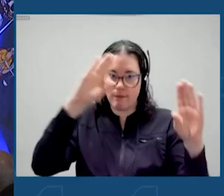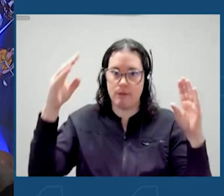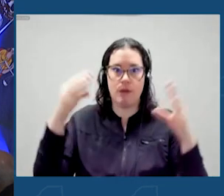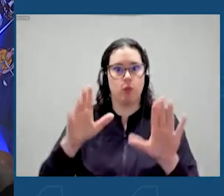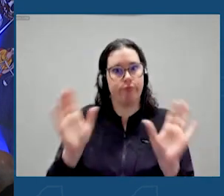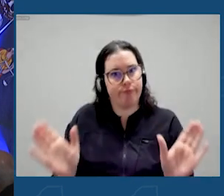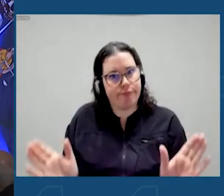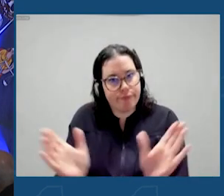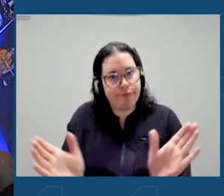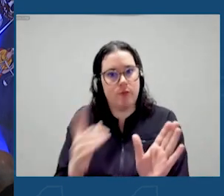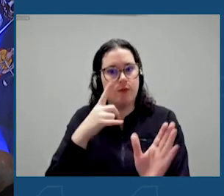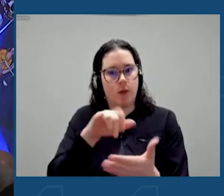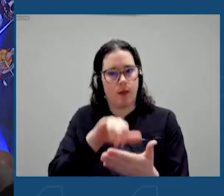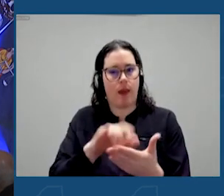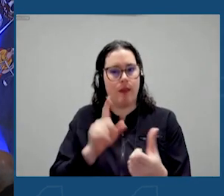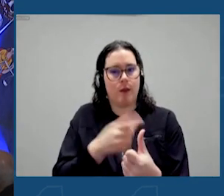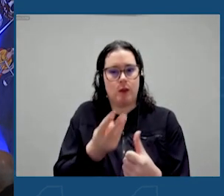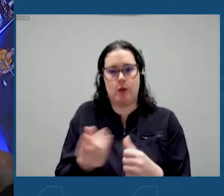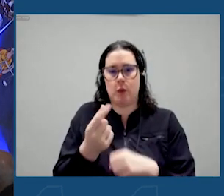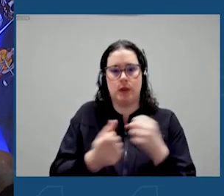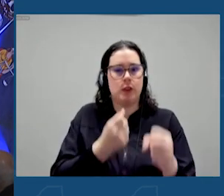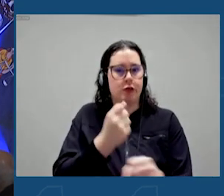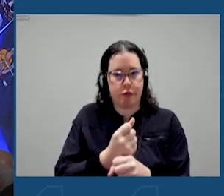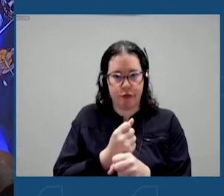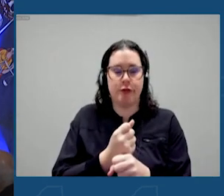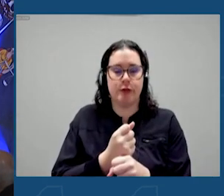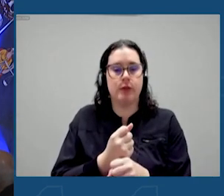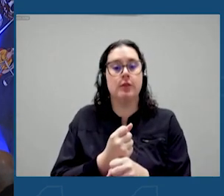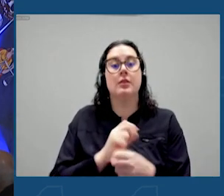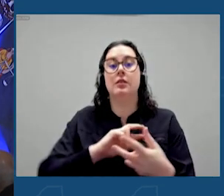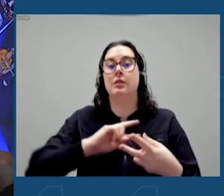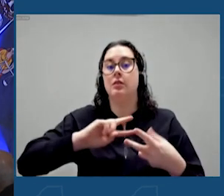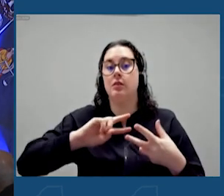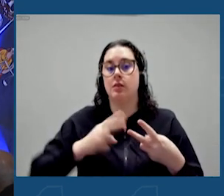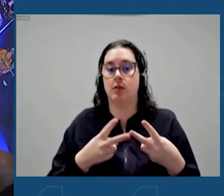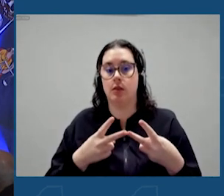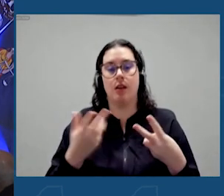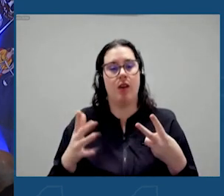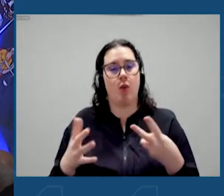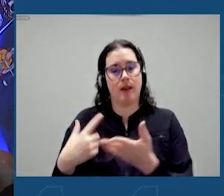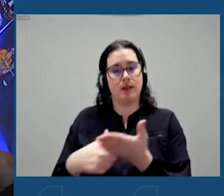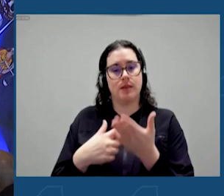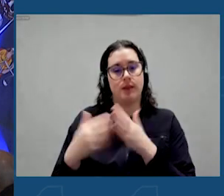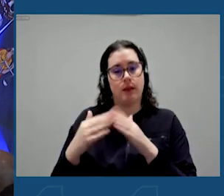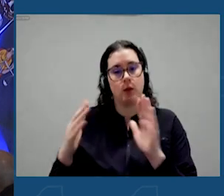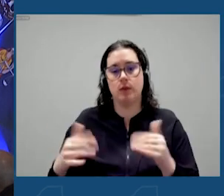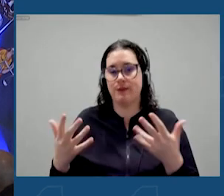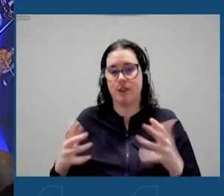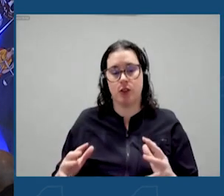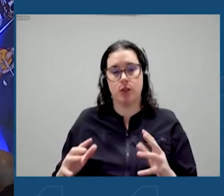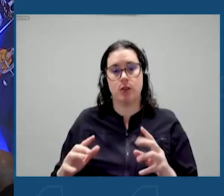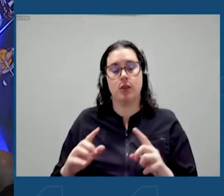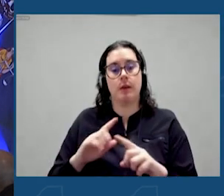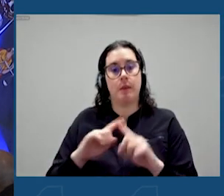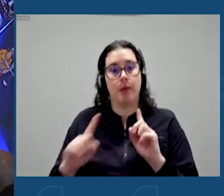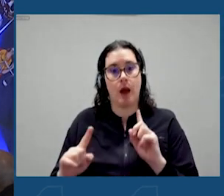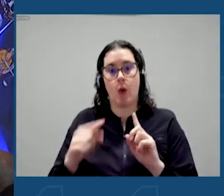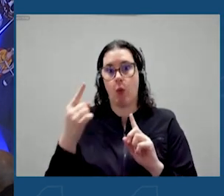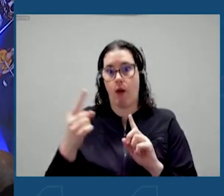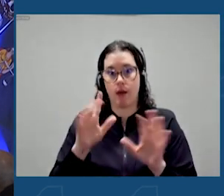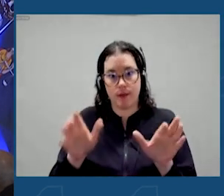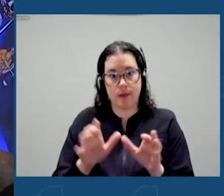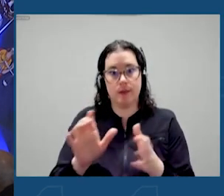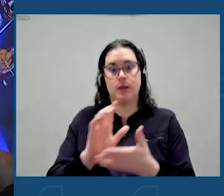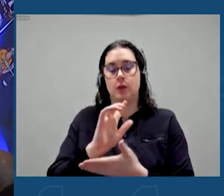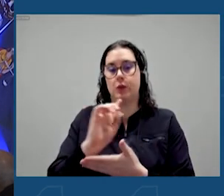on in the first few years. Secondly, we already talked about housing, a set of initiatives designed to reduce